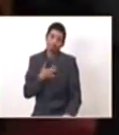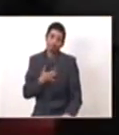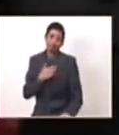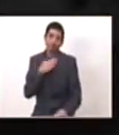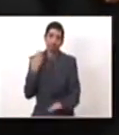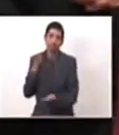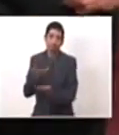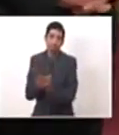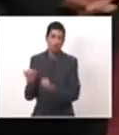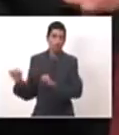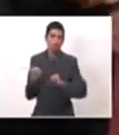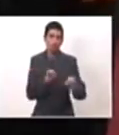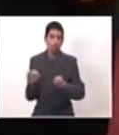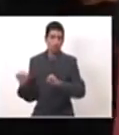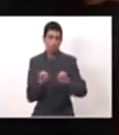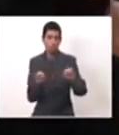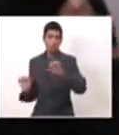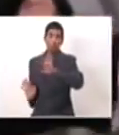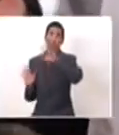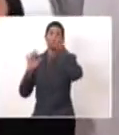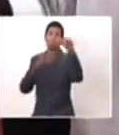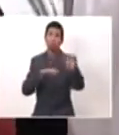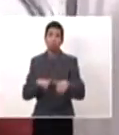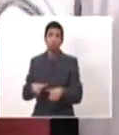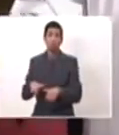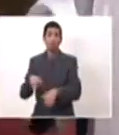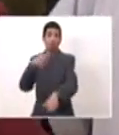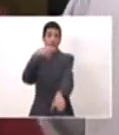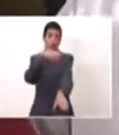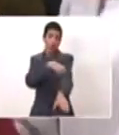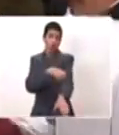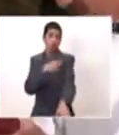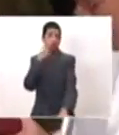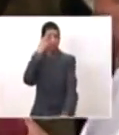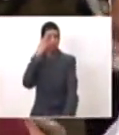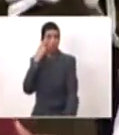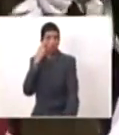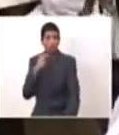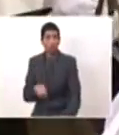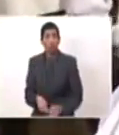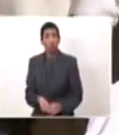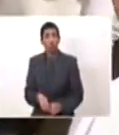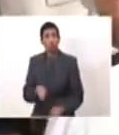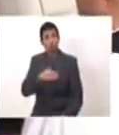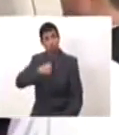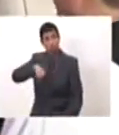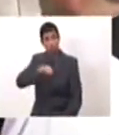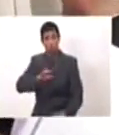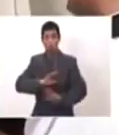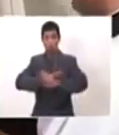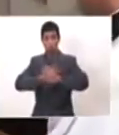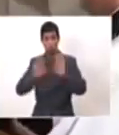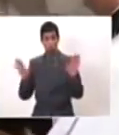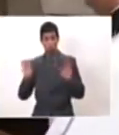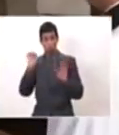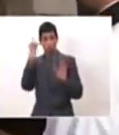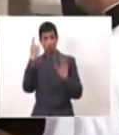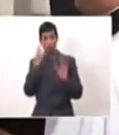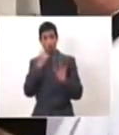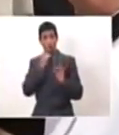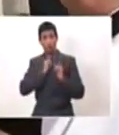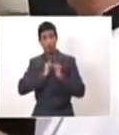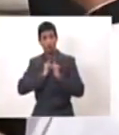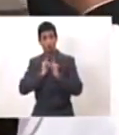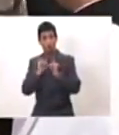affected north central area. Officials confirmed that 12 people were killed in the quake and resulting tsunami. the first part of this joint